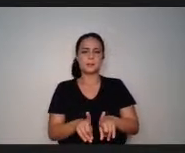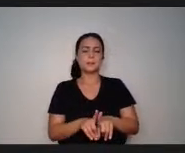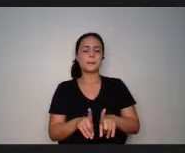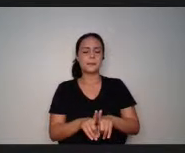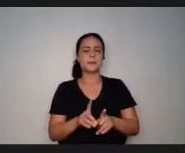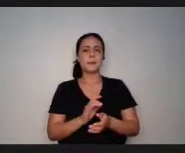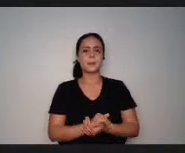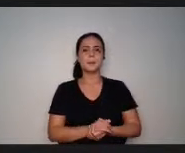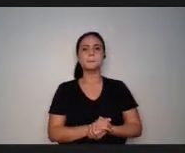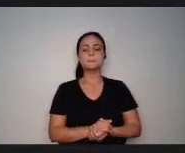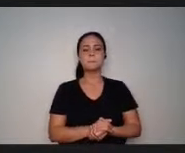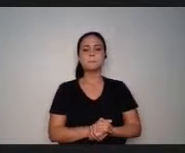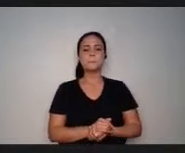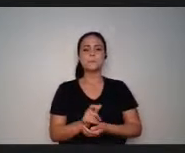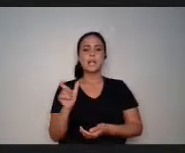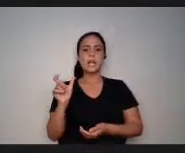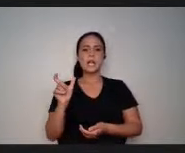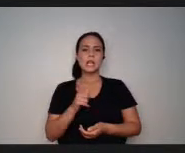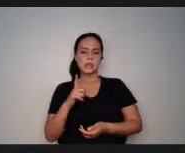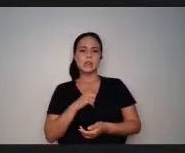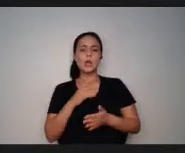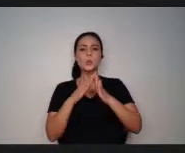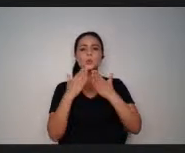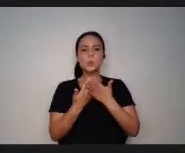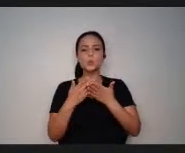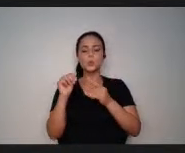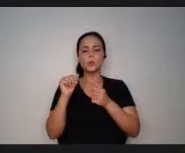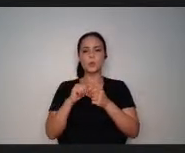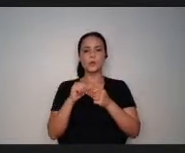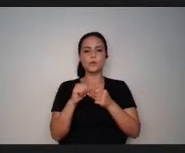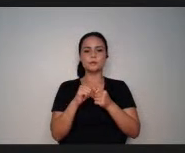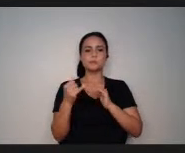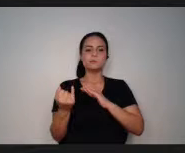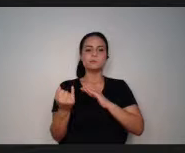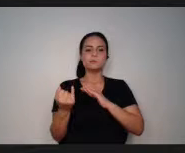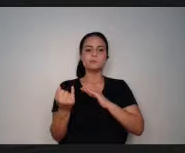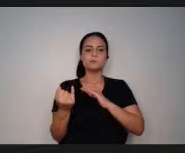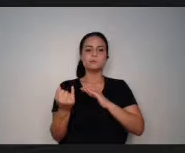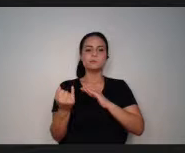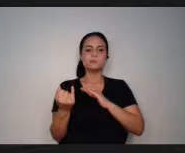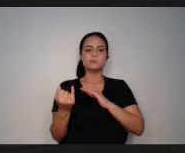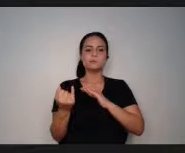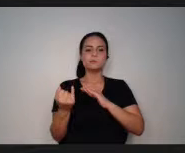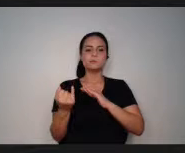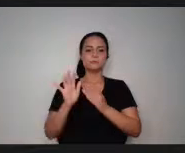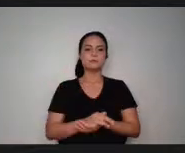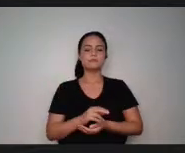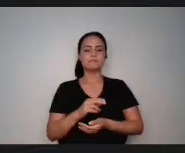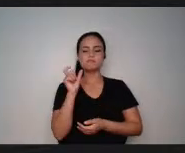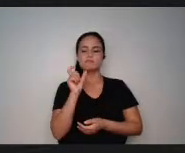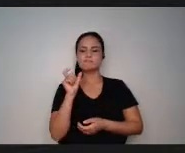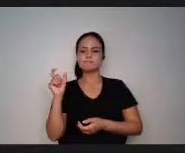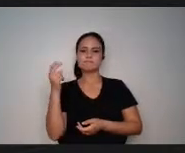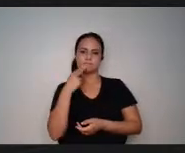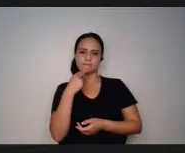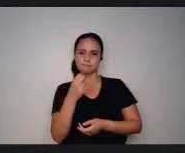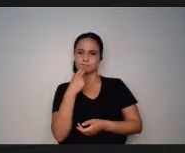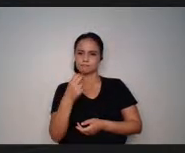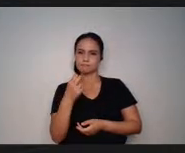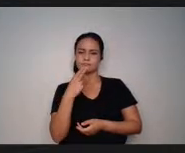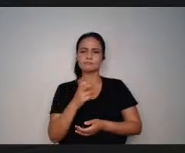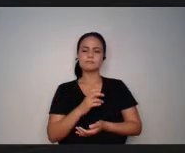of work, and your life. Here there is a study which was done by the Institut Nacional de Recherche et de